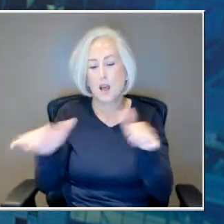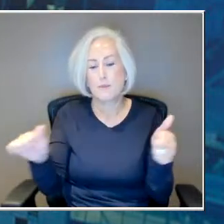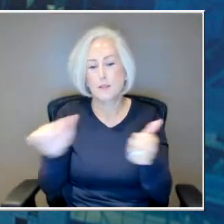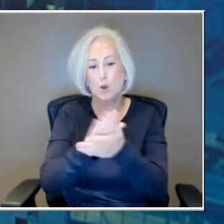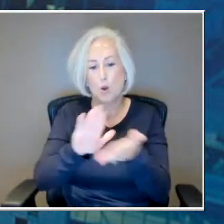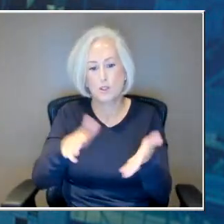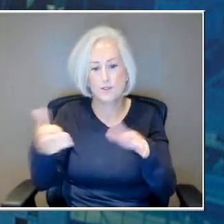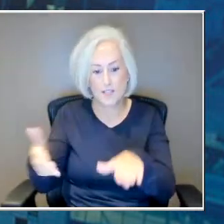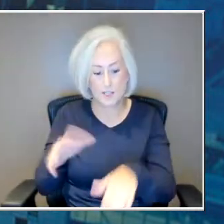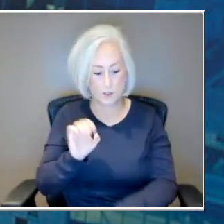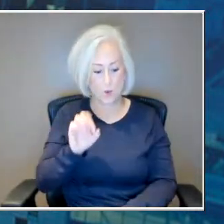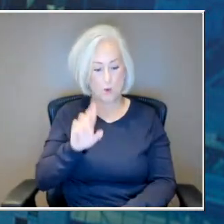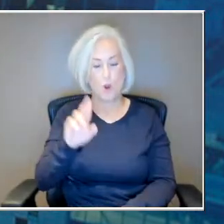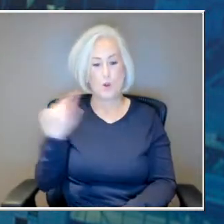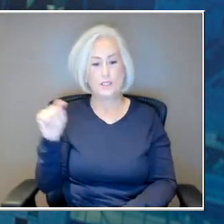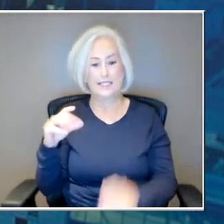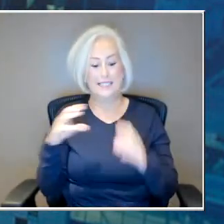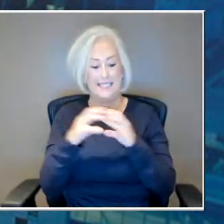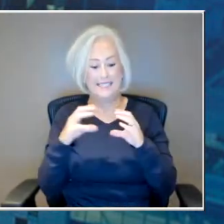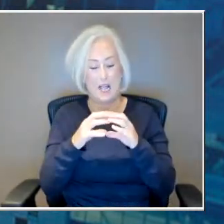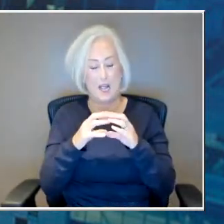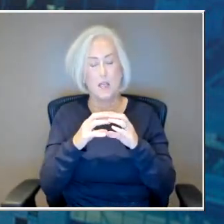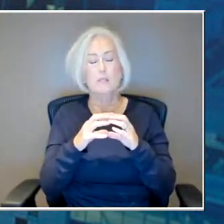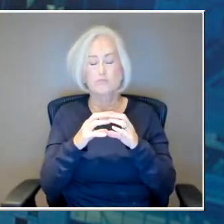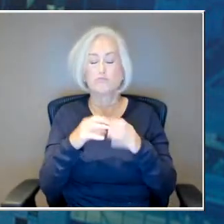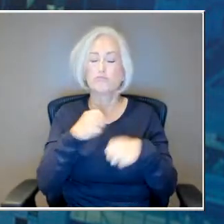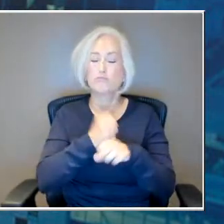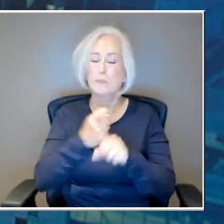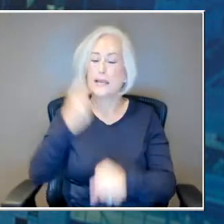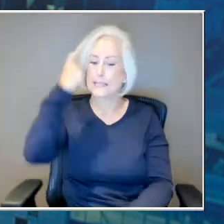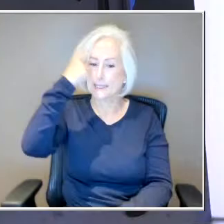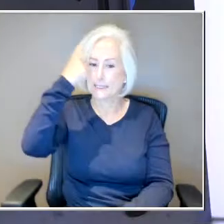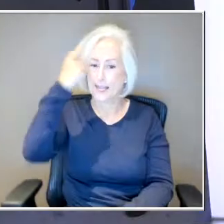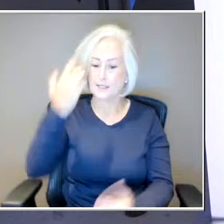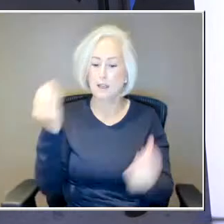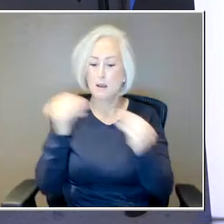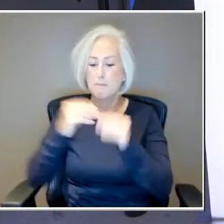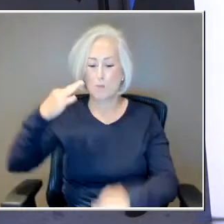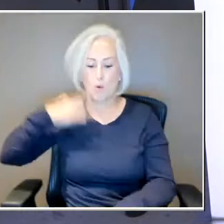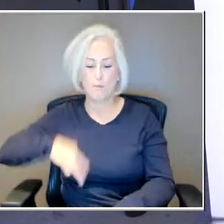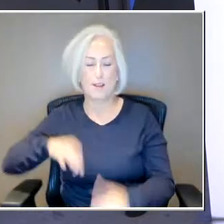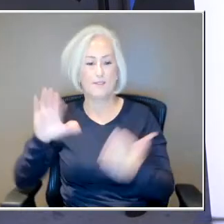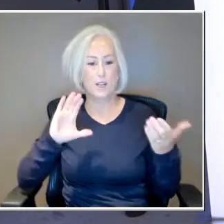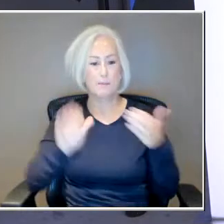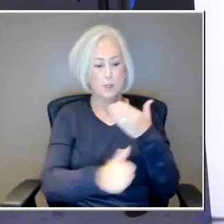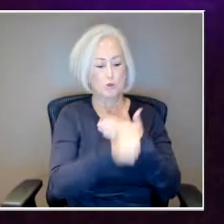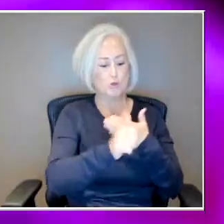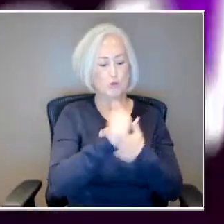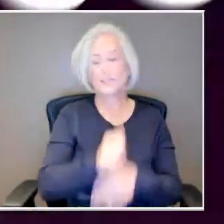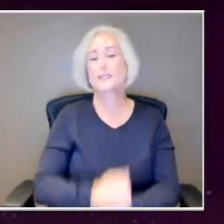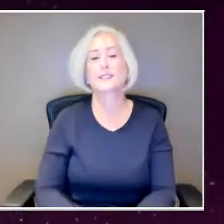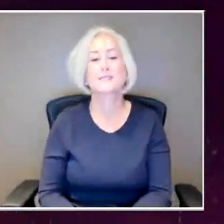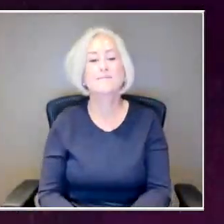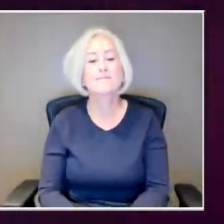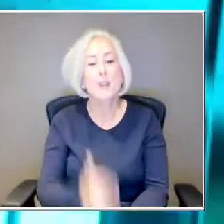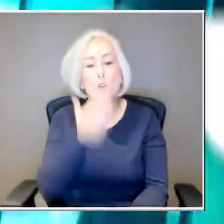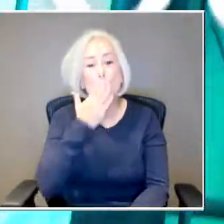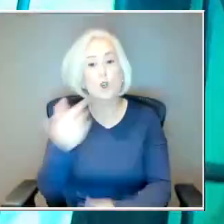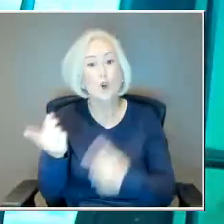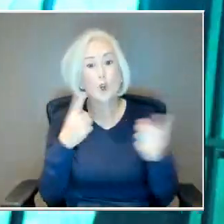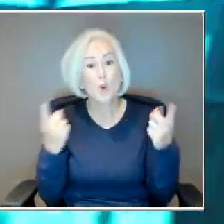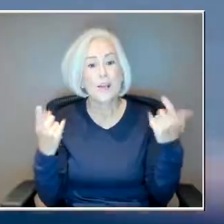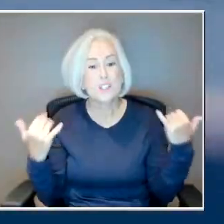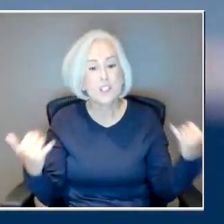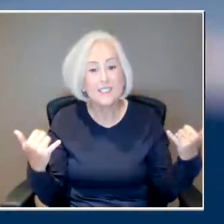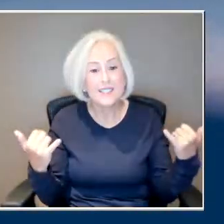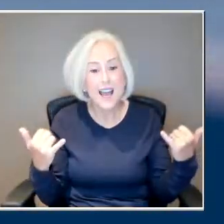cell makes a lot of sense in terms of like the benefit outweighed the risk. We've got some great questions coming in from our viewers, so I want to get to those. And Yen